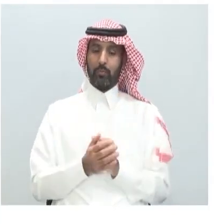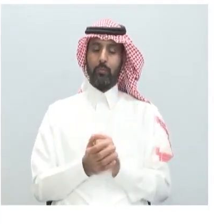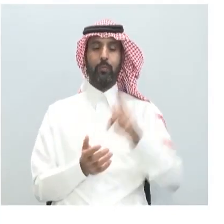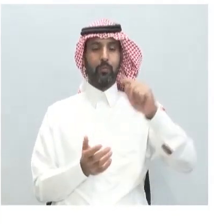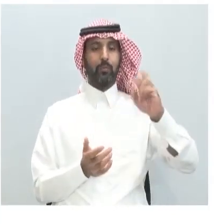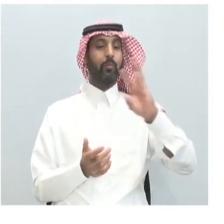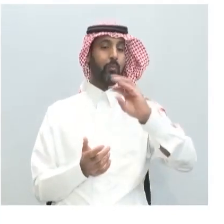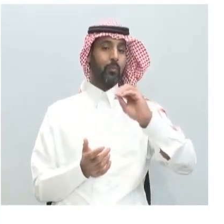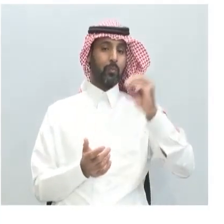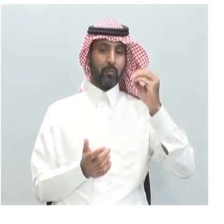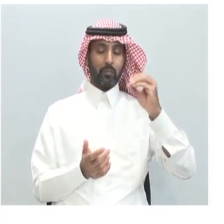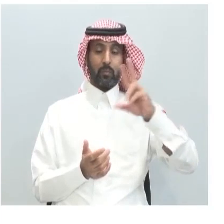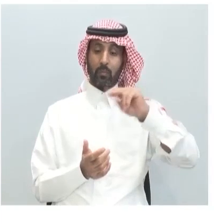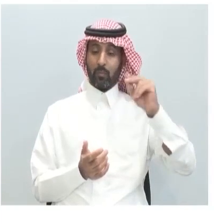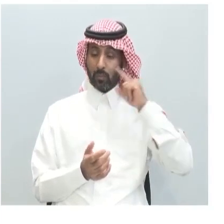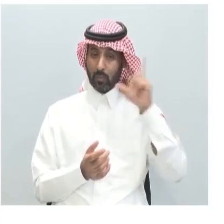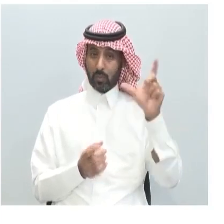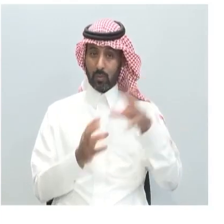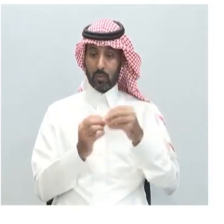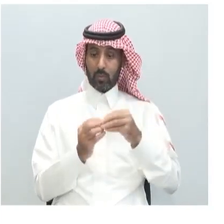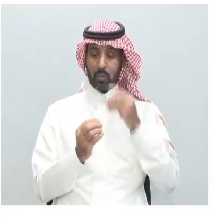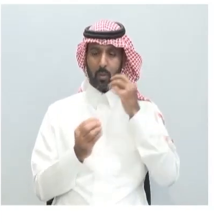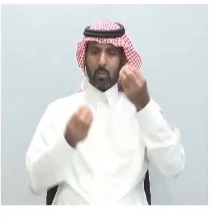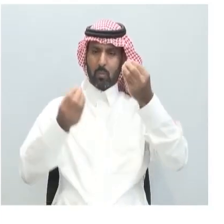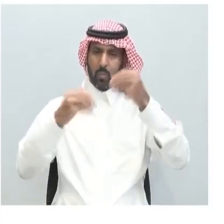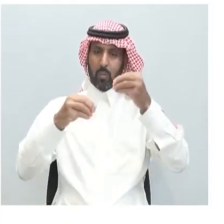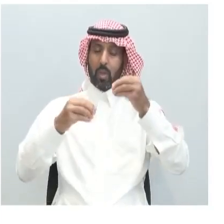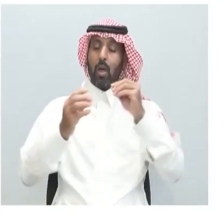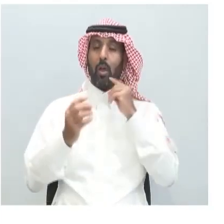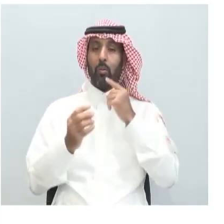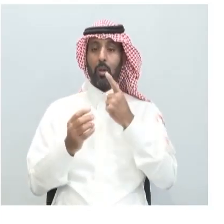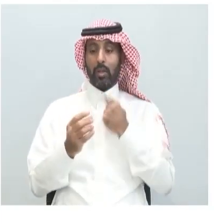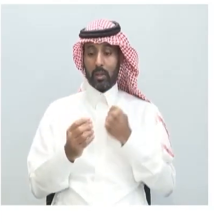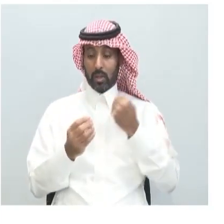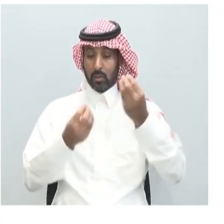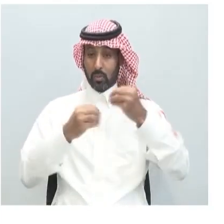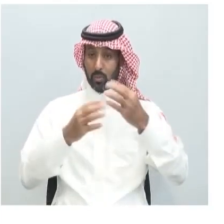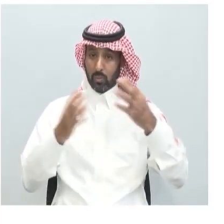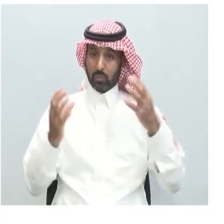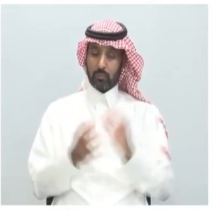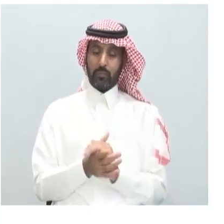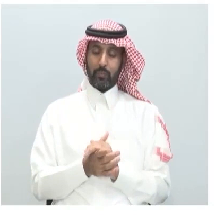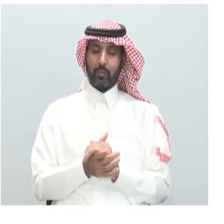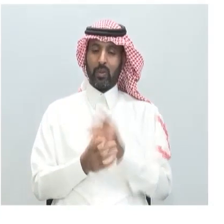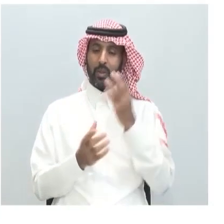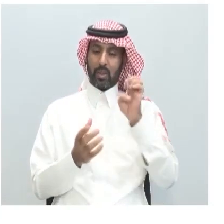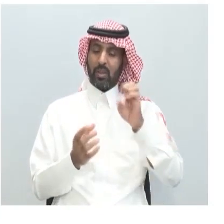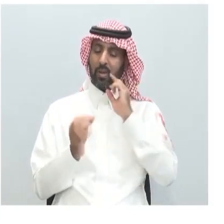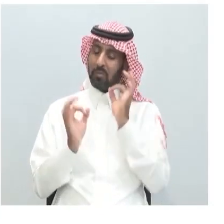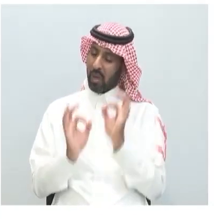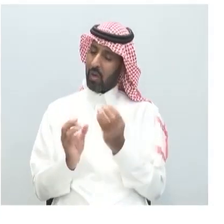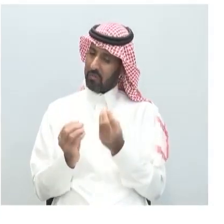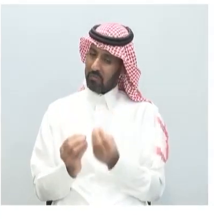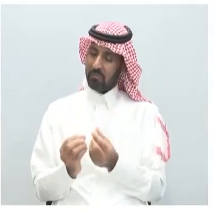it's almost the same meaning as extremely. Two, it means more than necessary or wanted. Enough means sufficient,